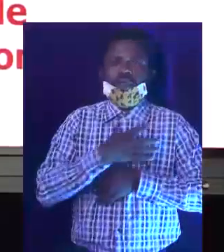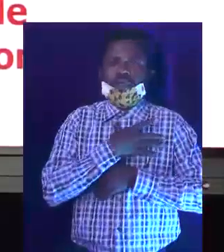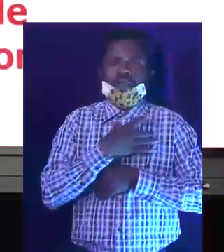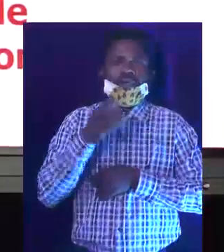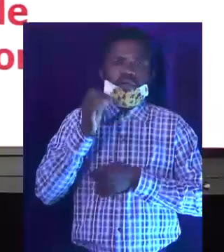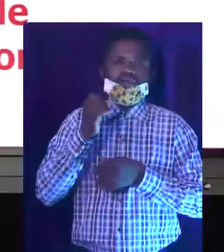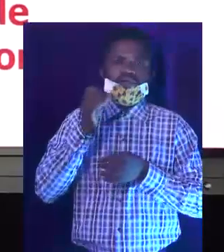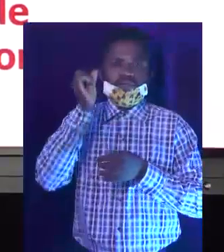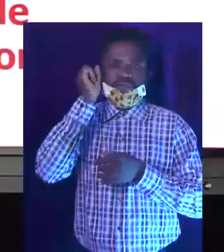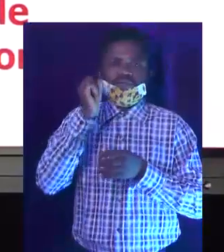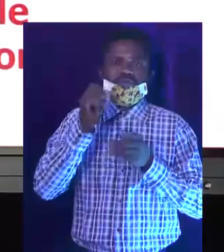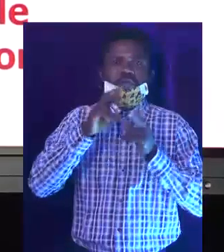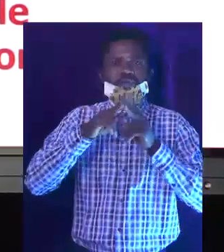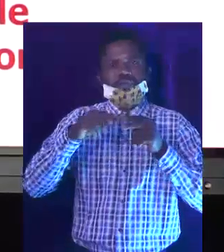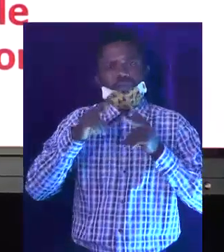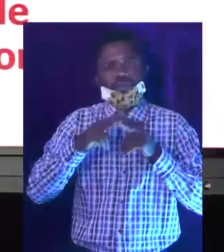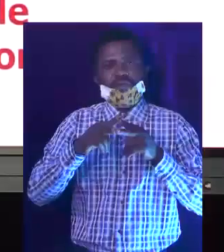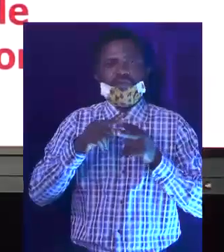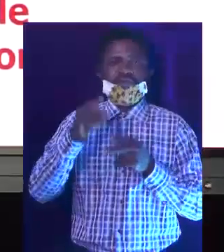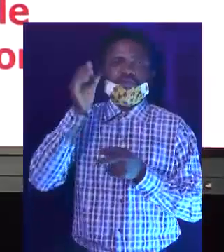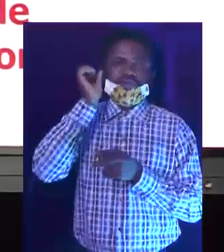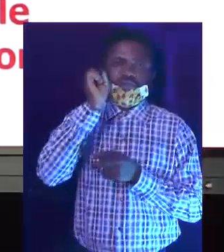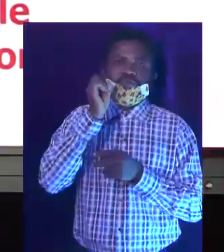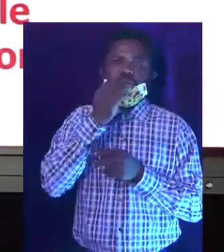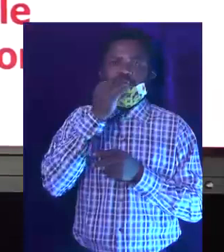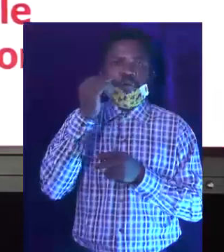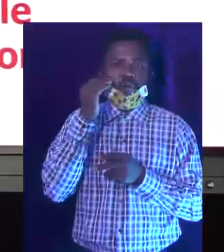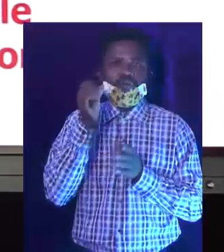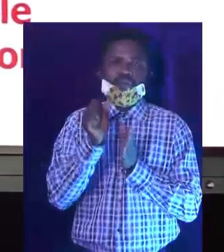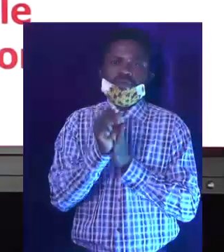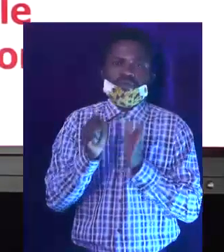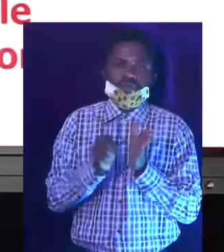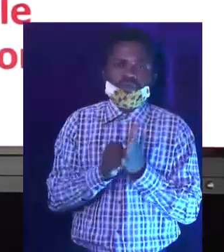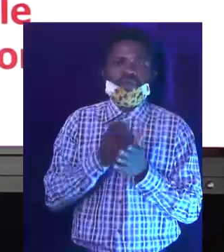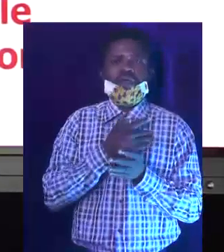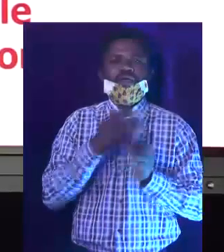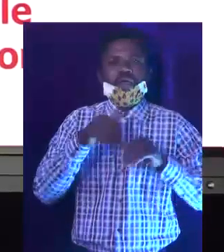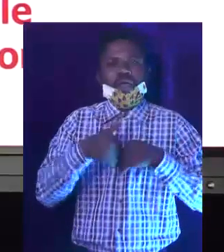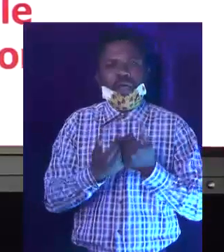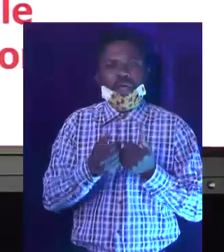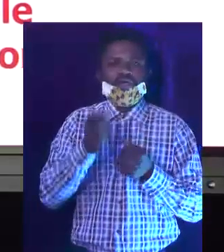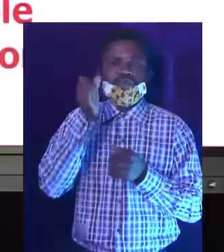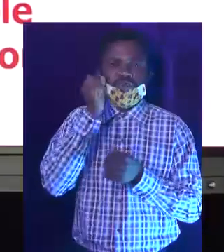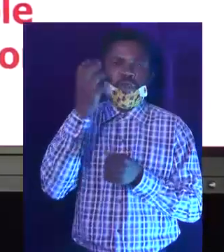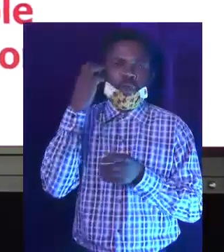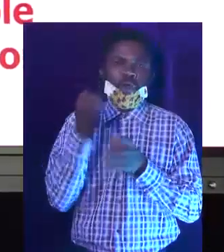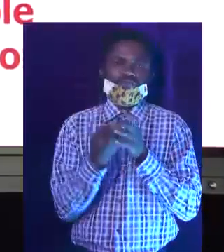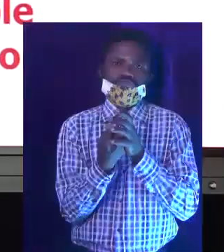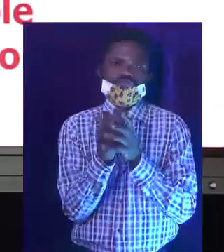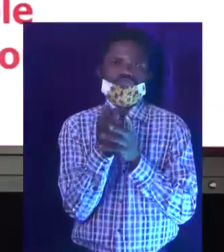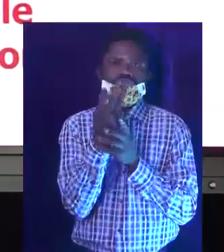our native town, our home state, how Auntie Fumi was